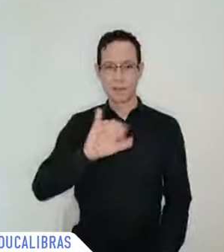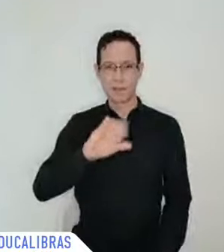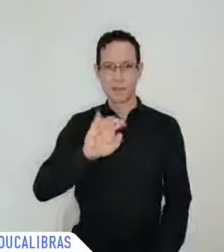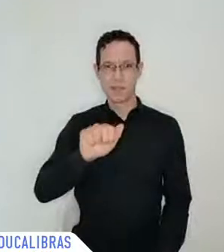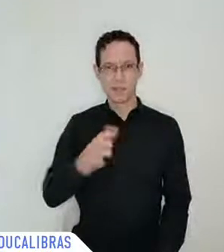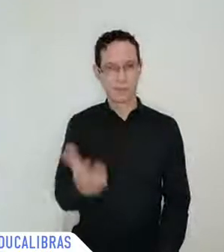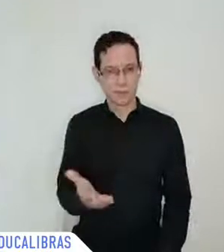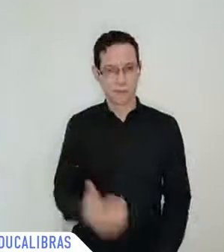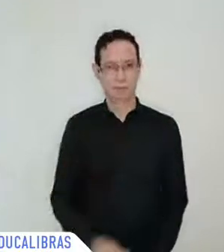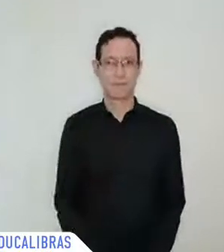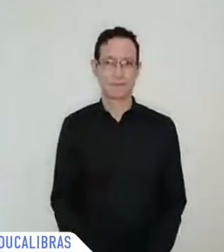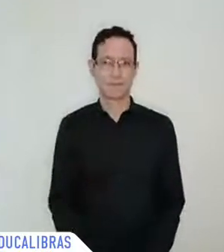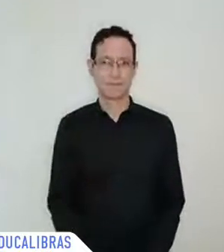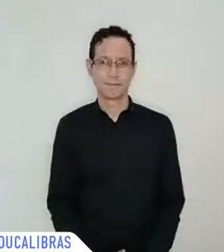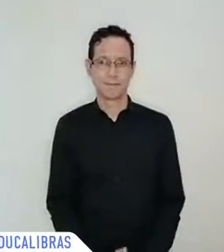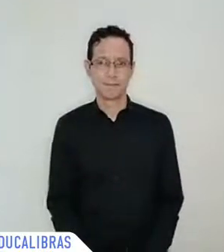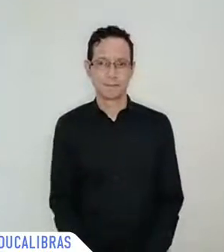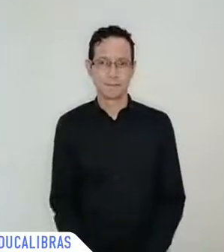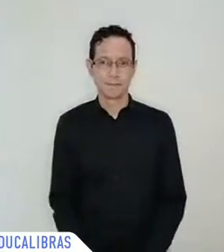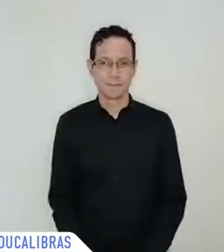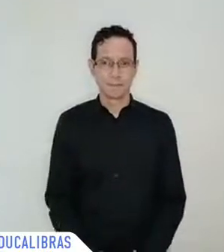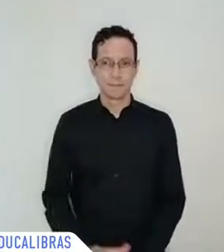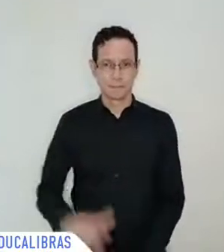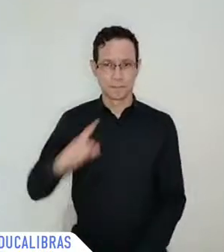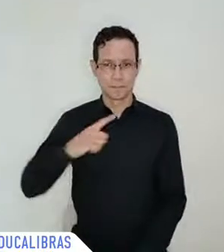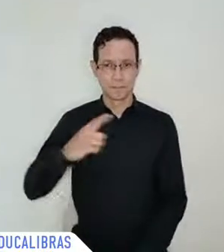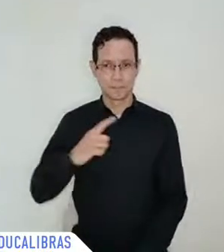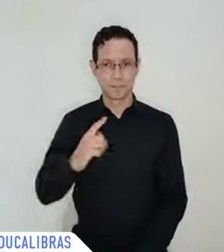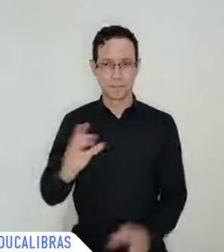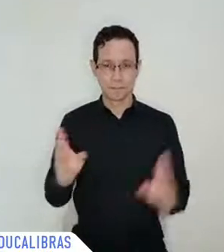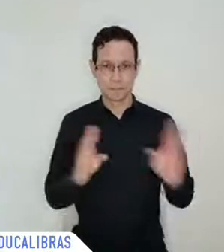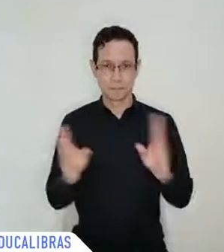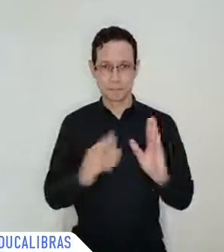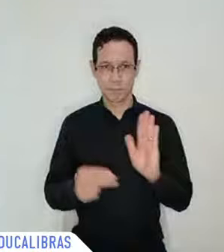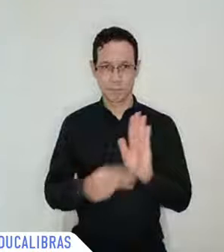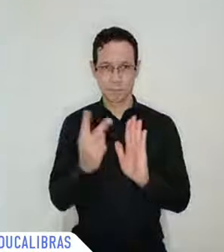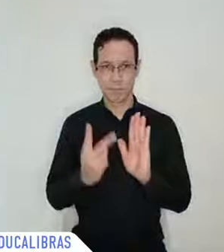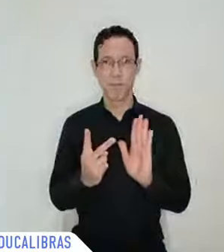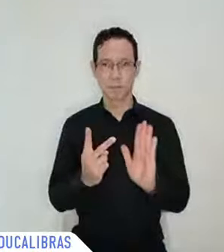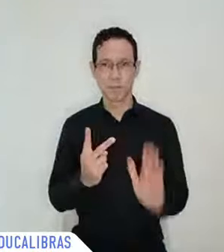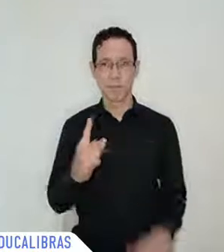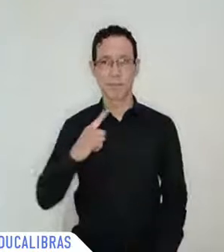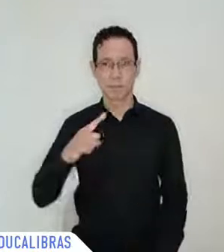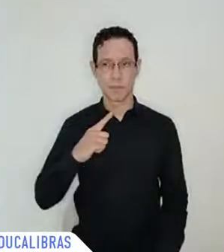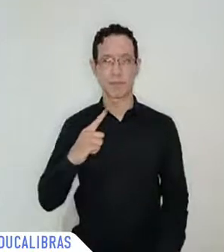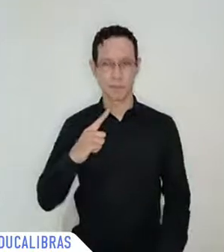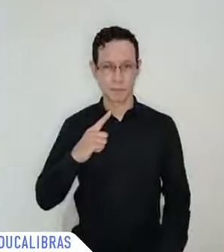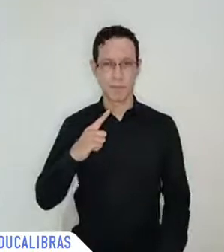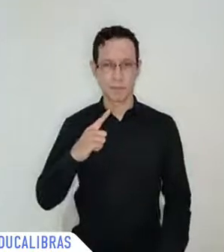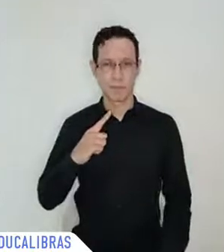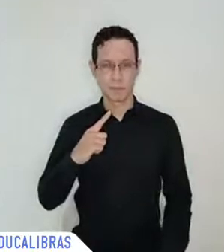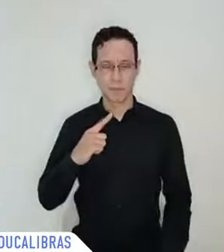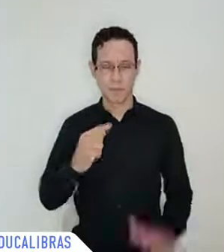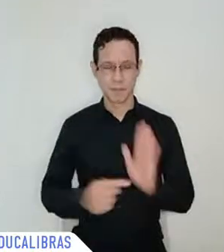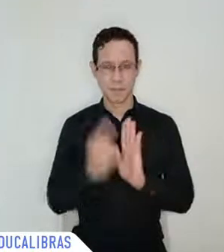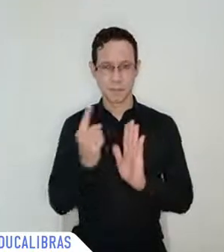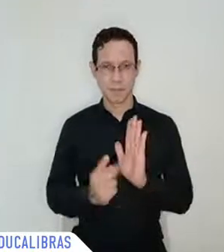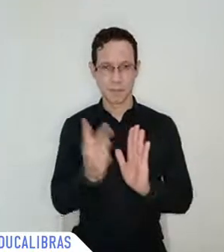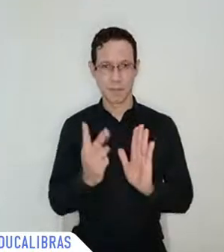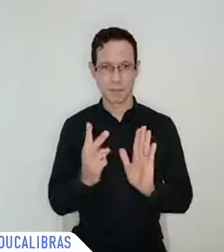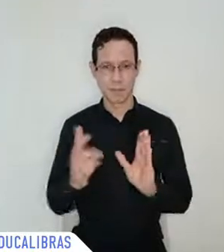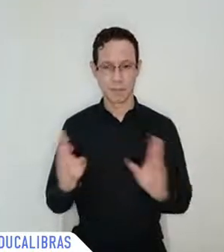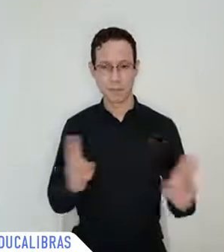guns is part of this project. We had two moments And just to reply